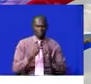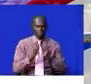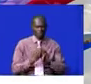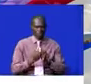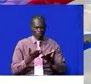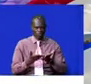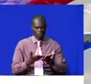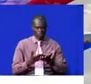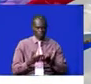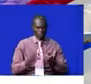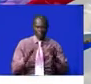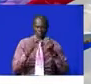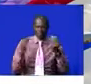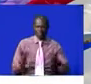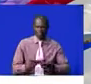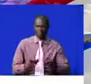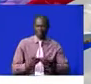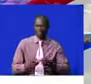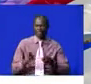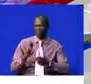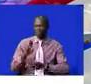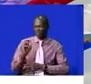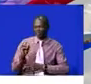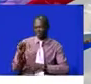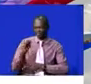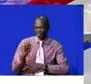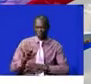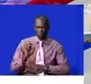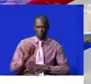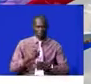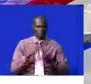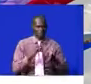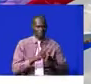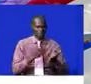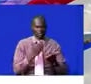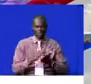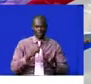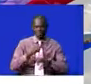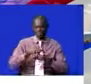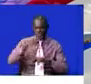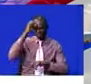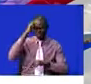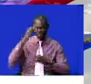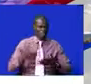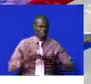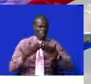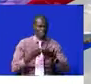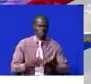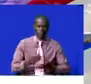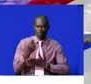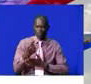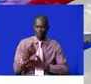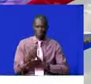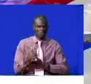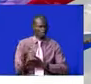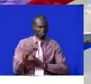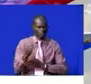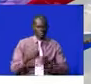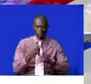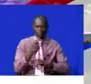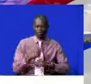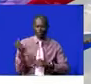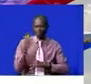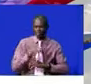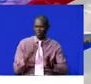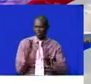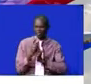ne yore somo e kaunti onogo Mikairos Odhiambo. Gilero ni piny owacho mamalo pok ochwalo negi omenda chakre dwe mar 11 higa